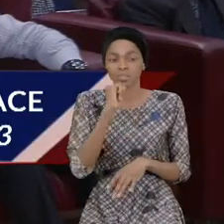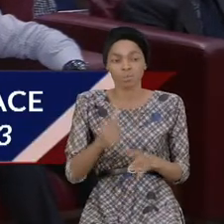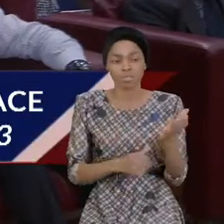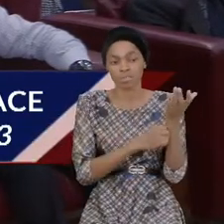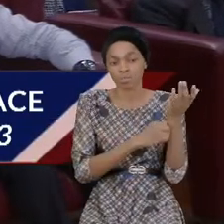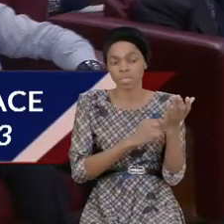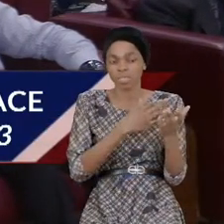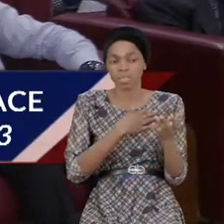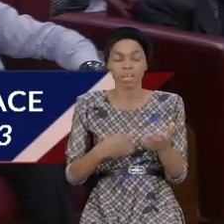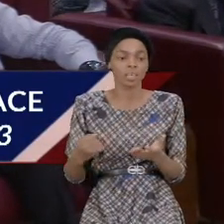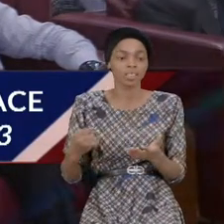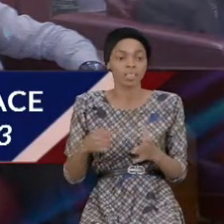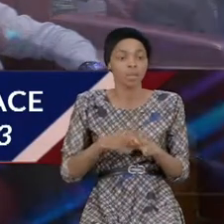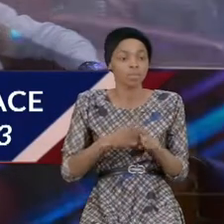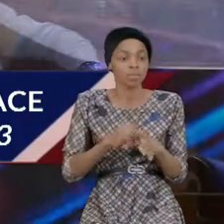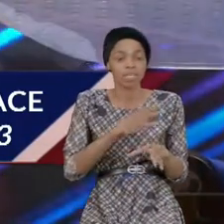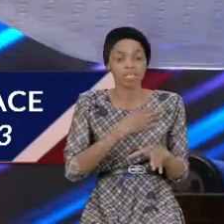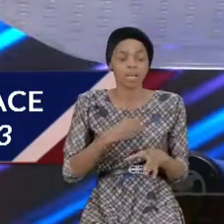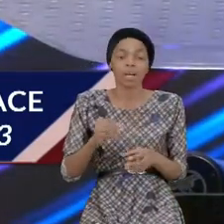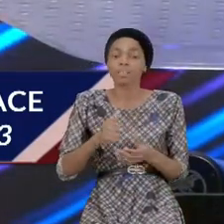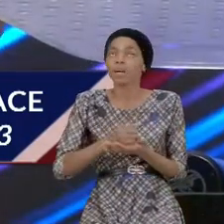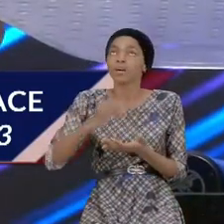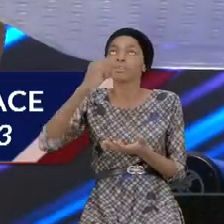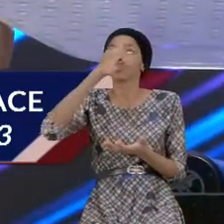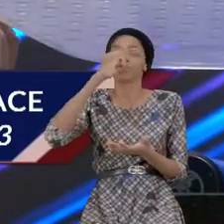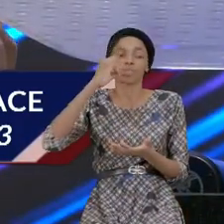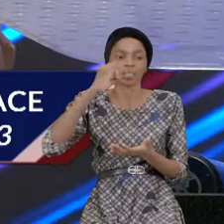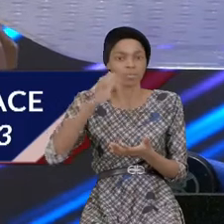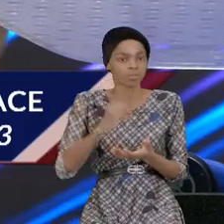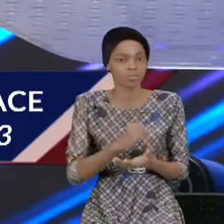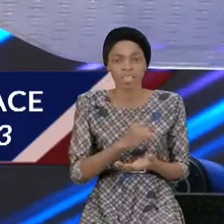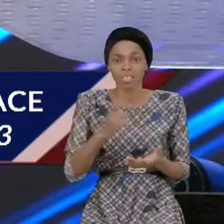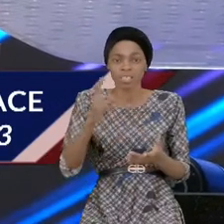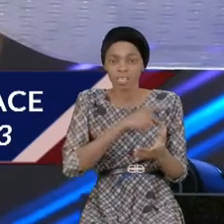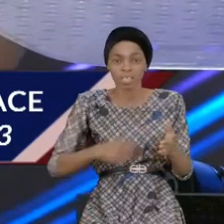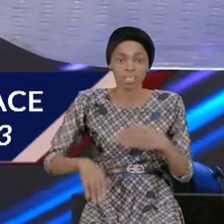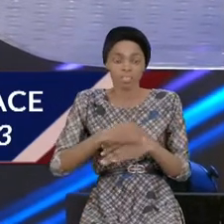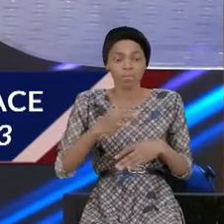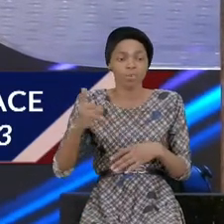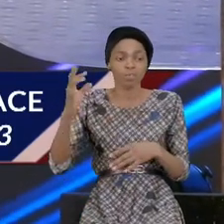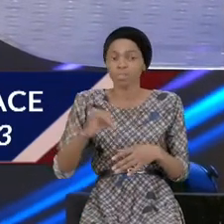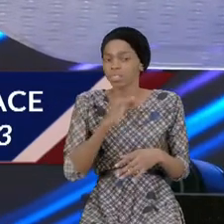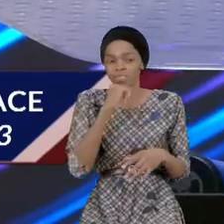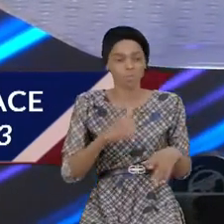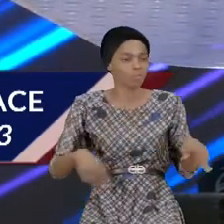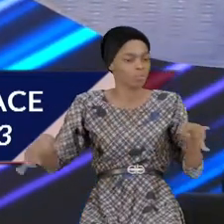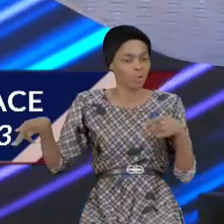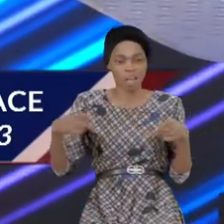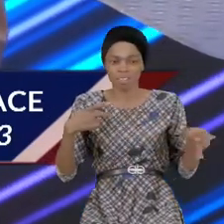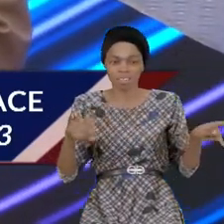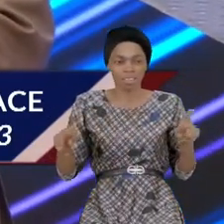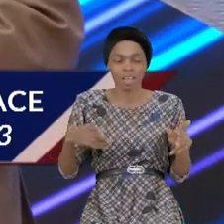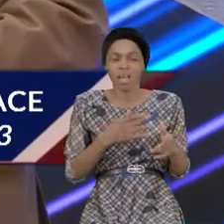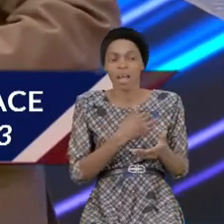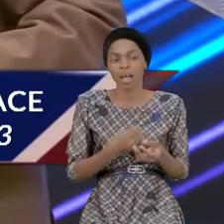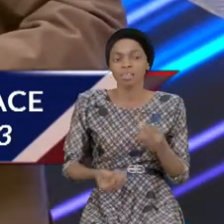The kingdom of God is not festival or festivities. The kingdom of God is not